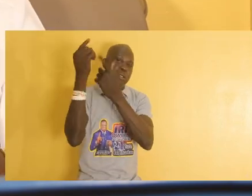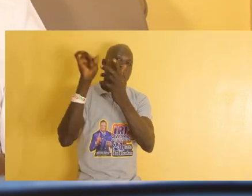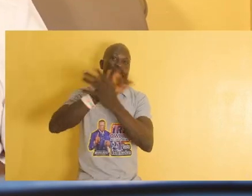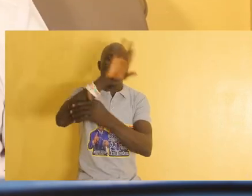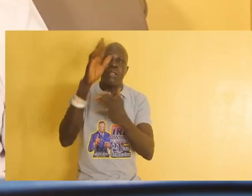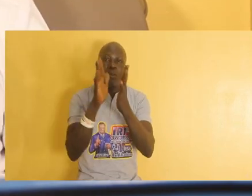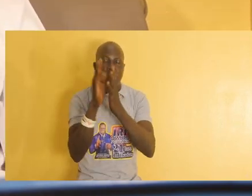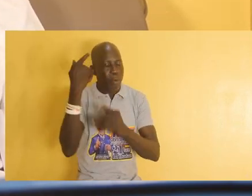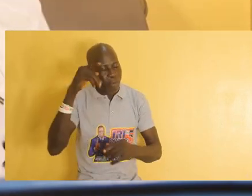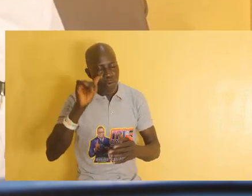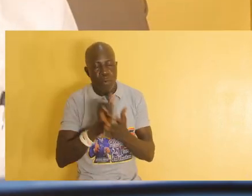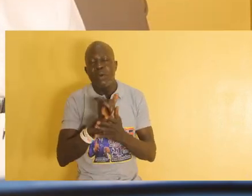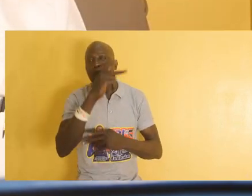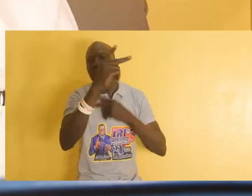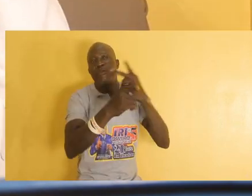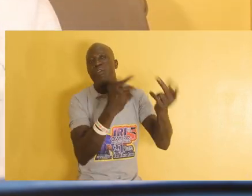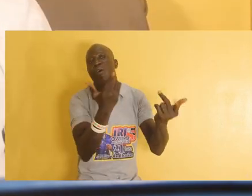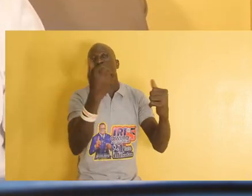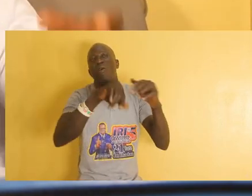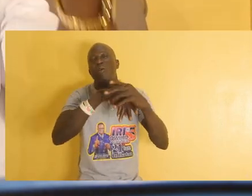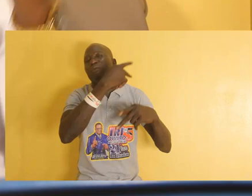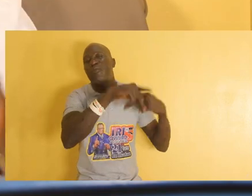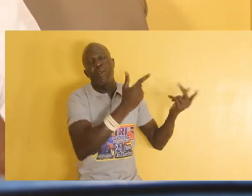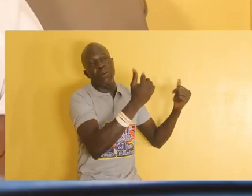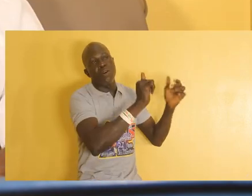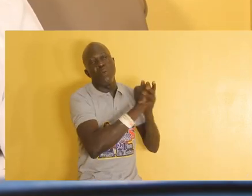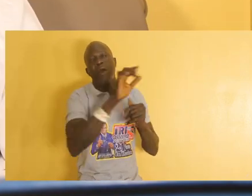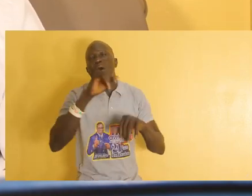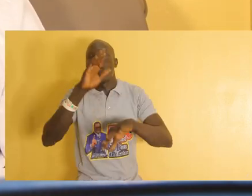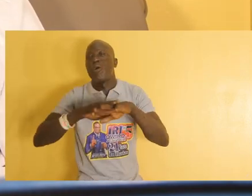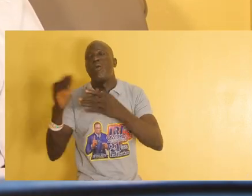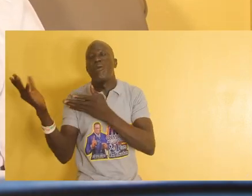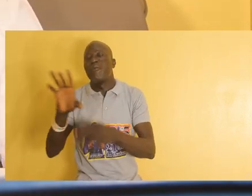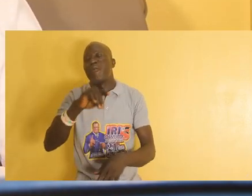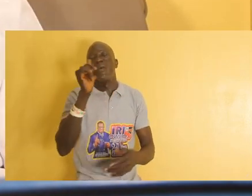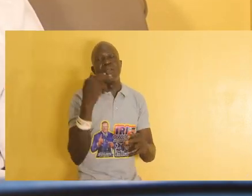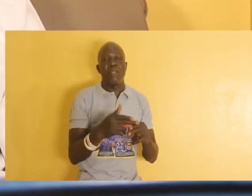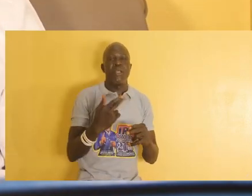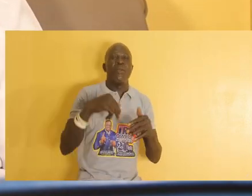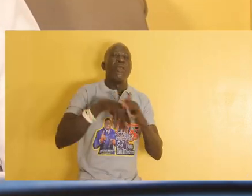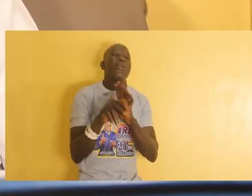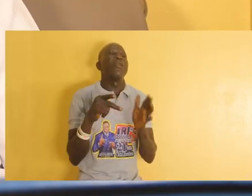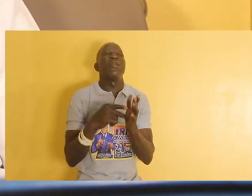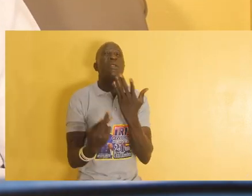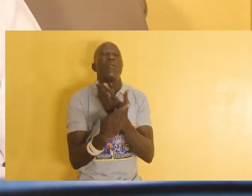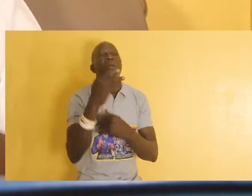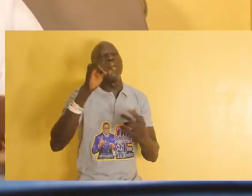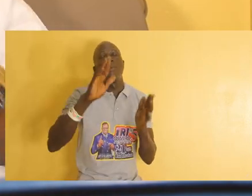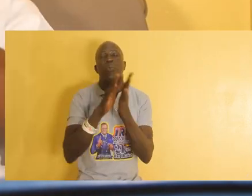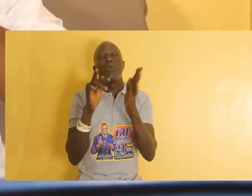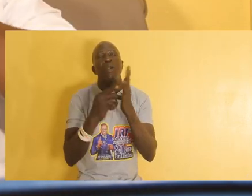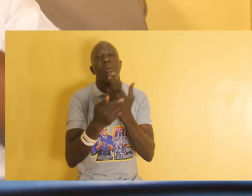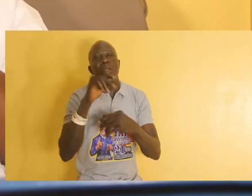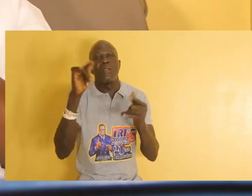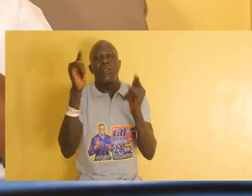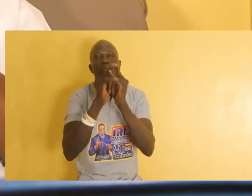He's a drunkard. See, they prayed for him. The prophet has come. That the father did not call his name. That great name Ed